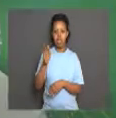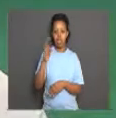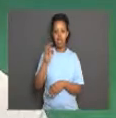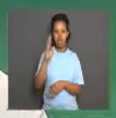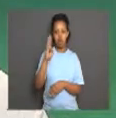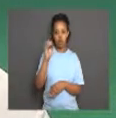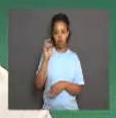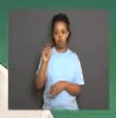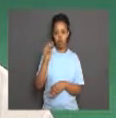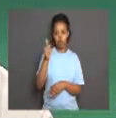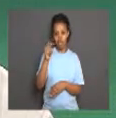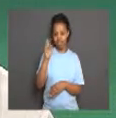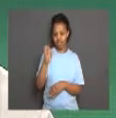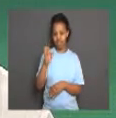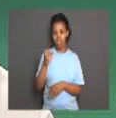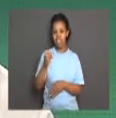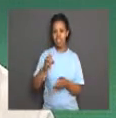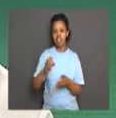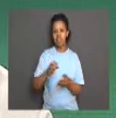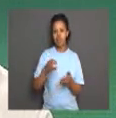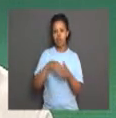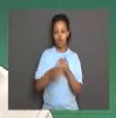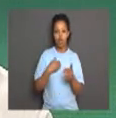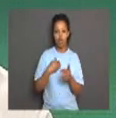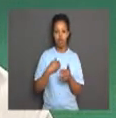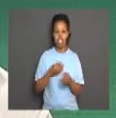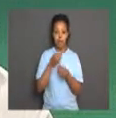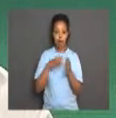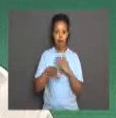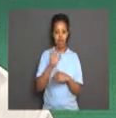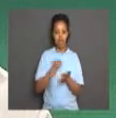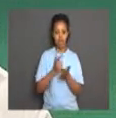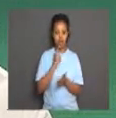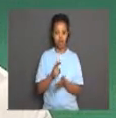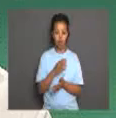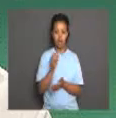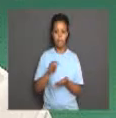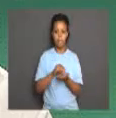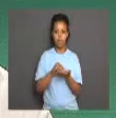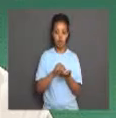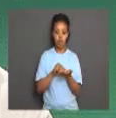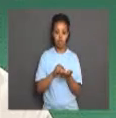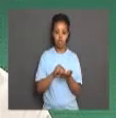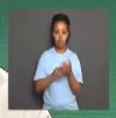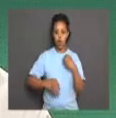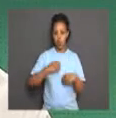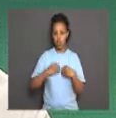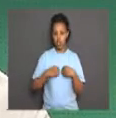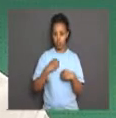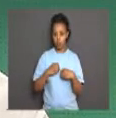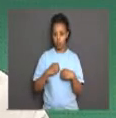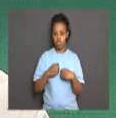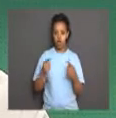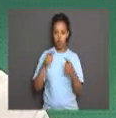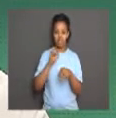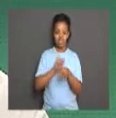molecules. In time, the remains of the mineralized organism are pressed into